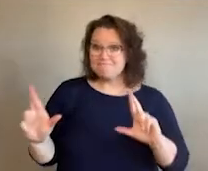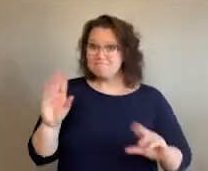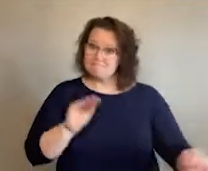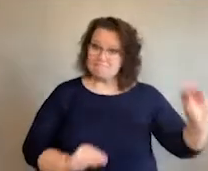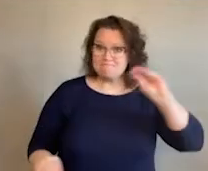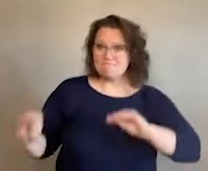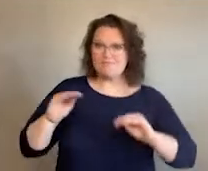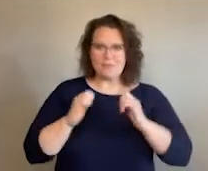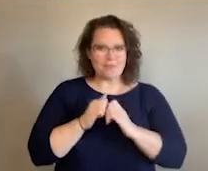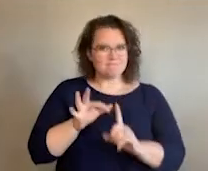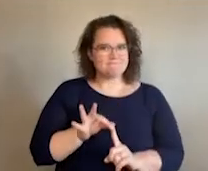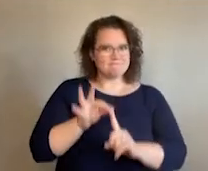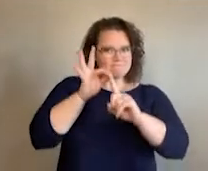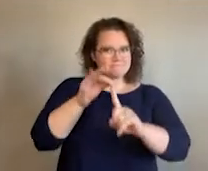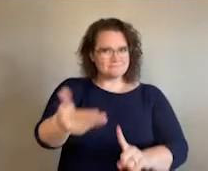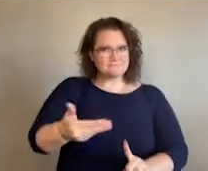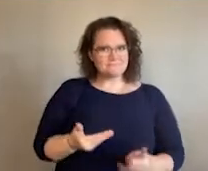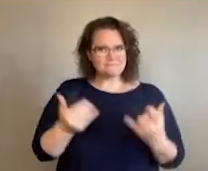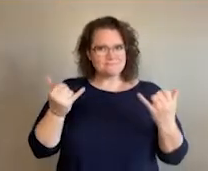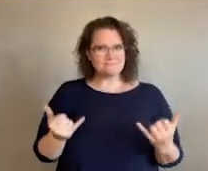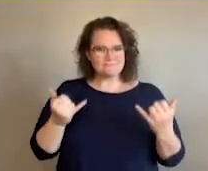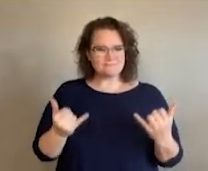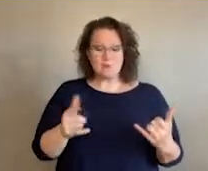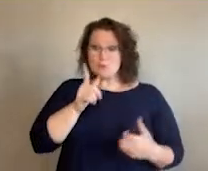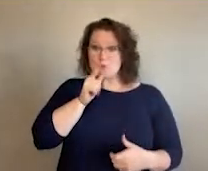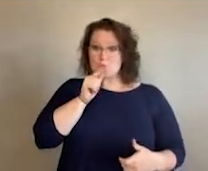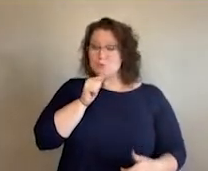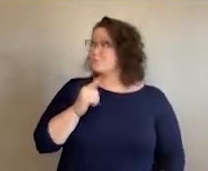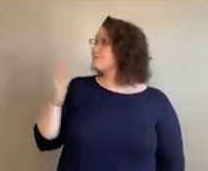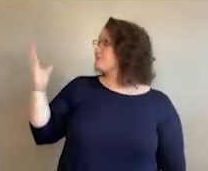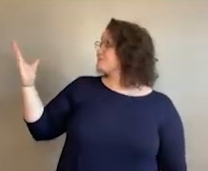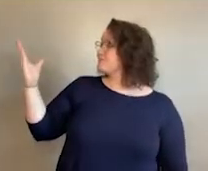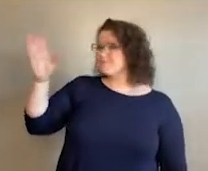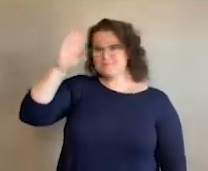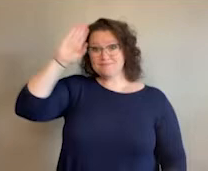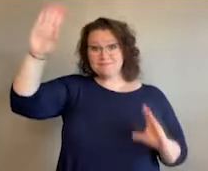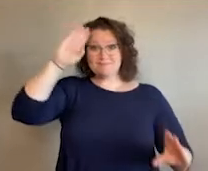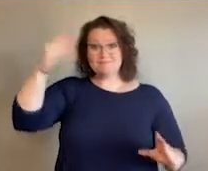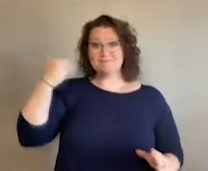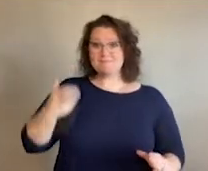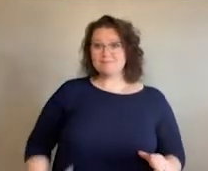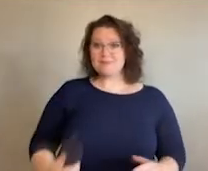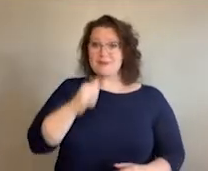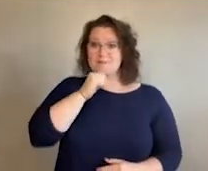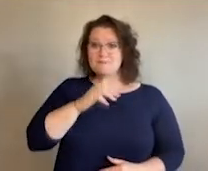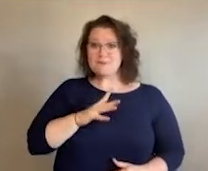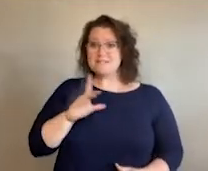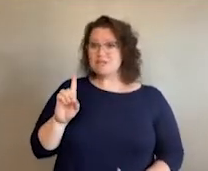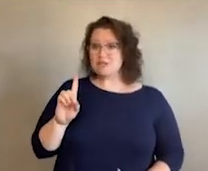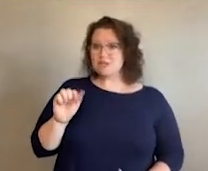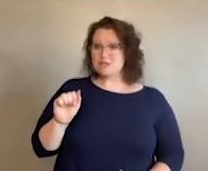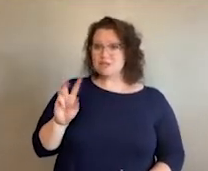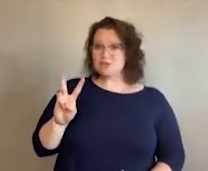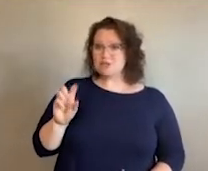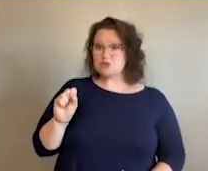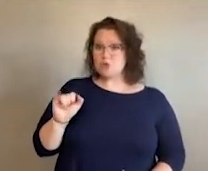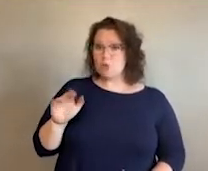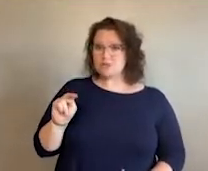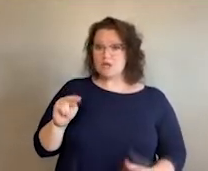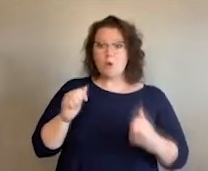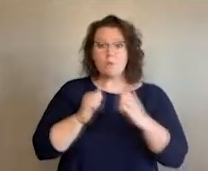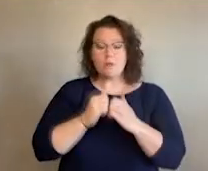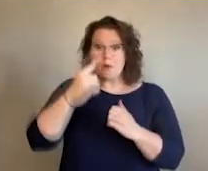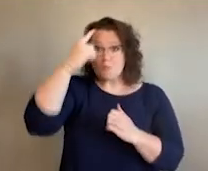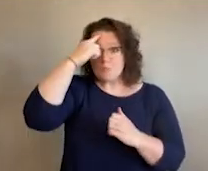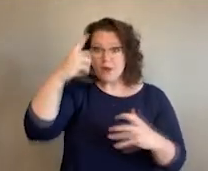to move with our special guest today. Hi, boys and girls, it's Mrs. Dawson today with your brain break. Today we're going to